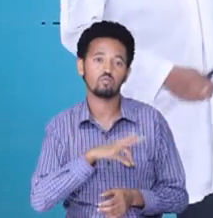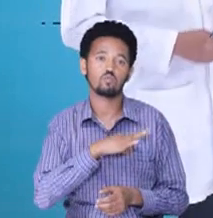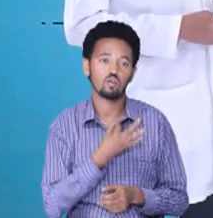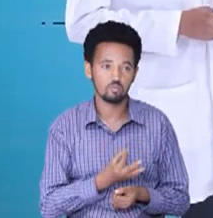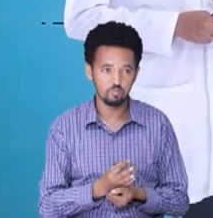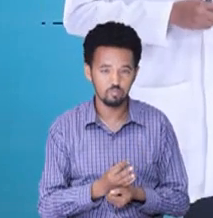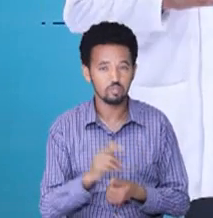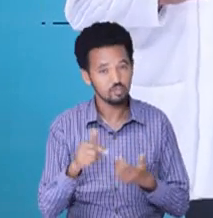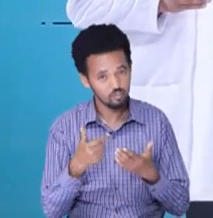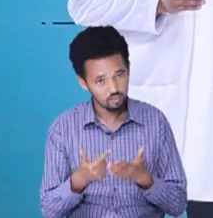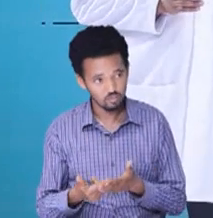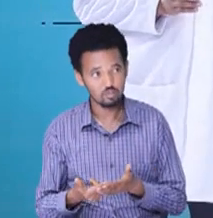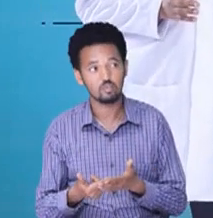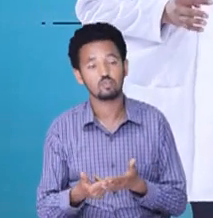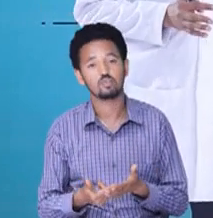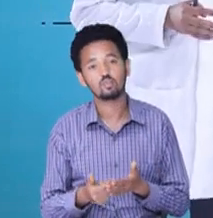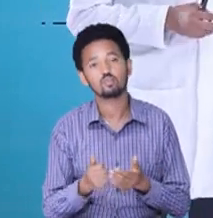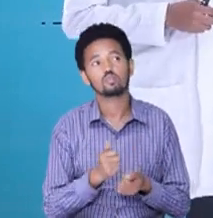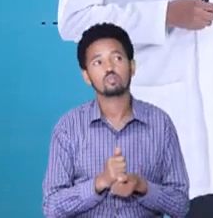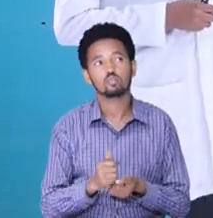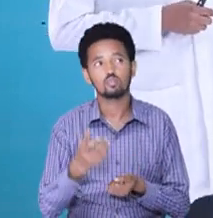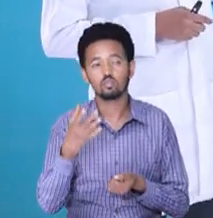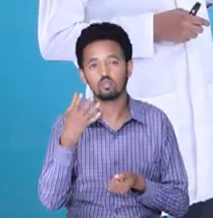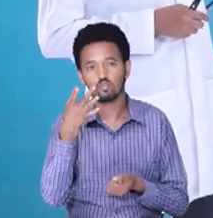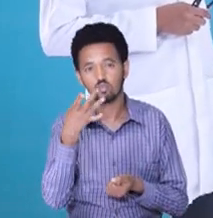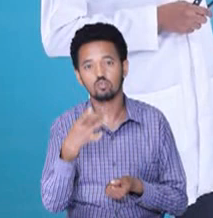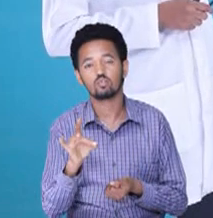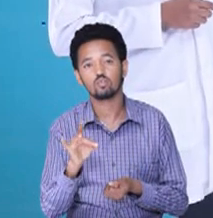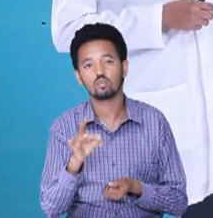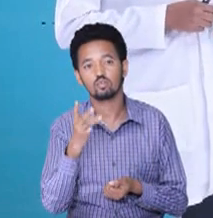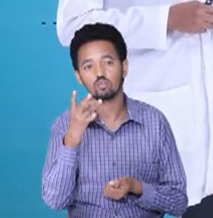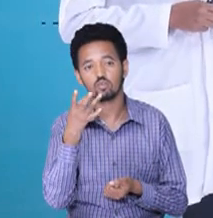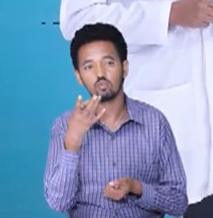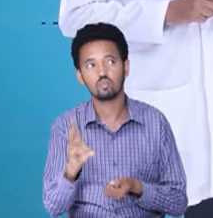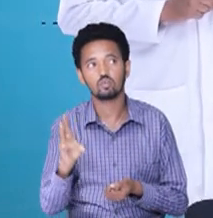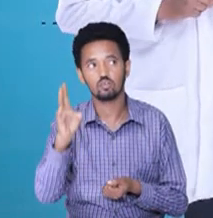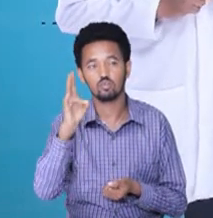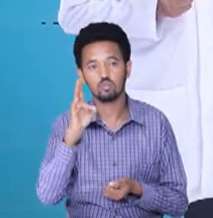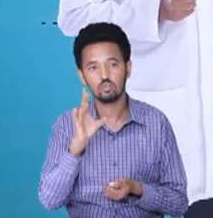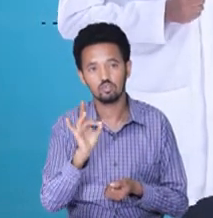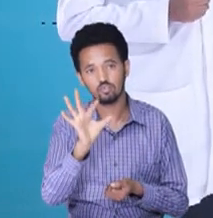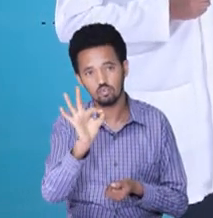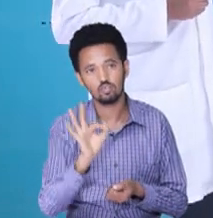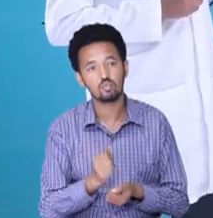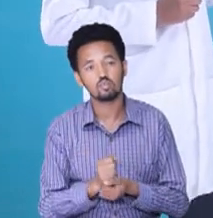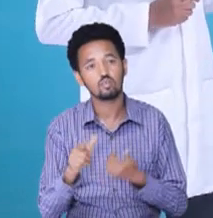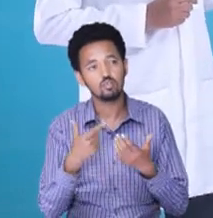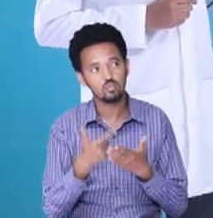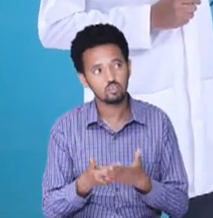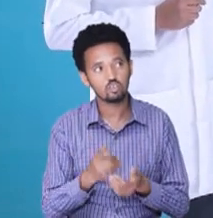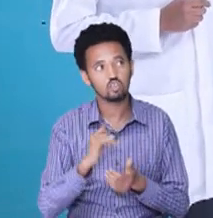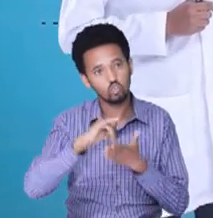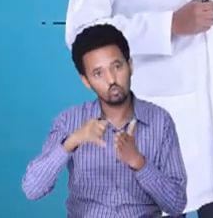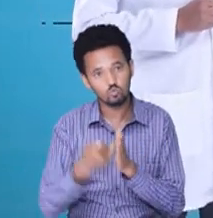The States Generals met in May 1789. The representatives of third state were the most numerous. On June